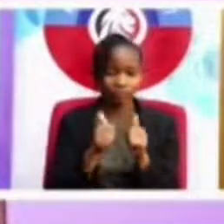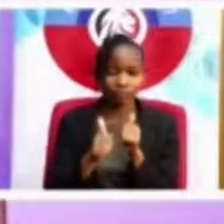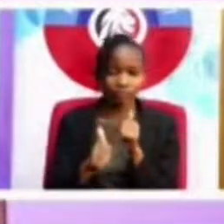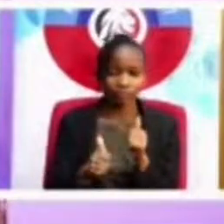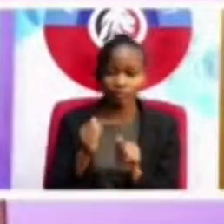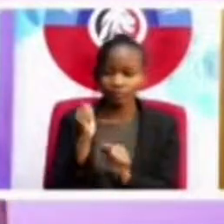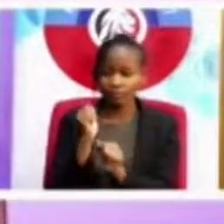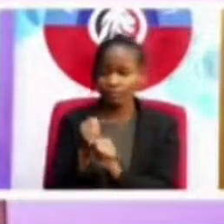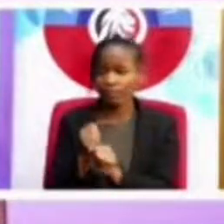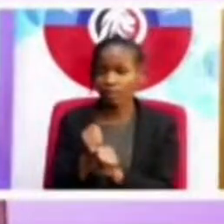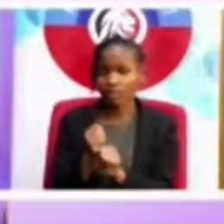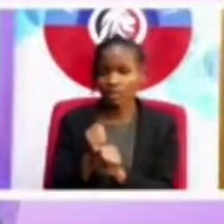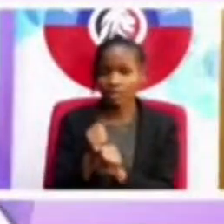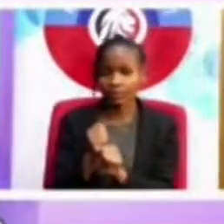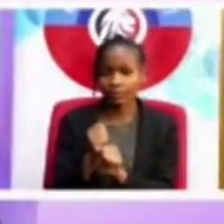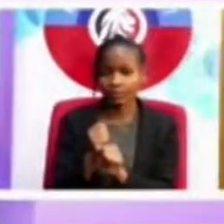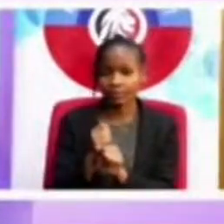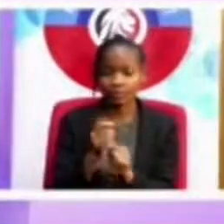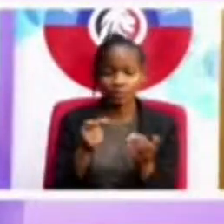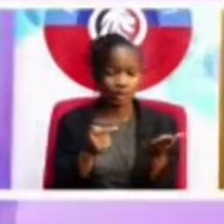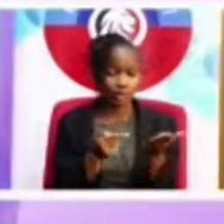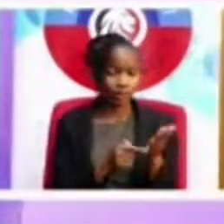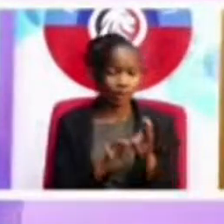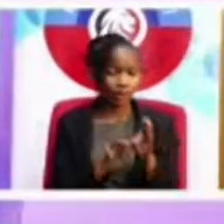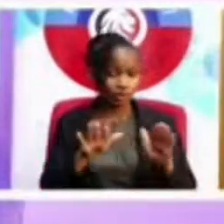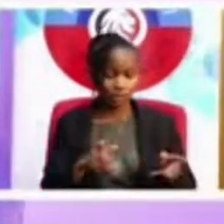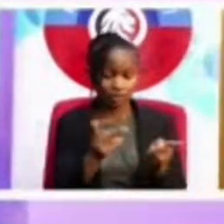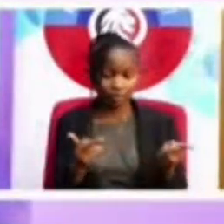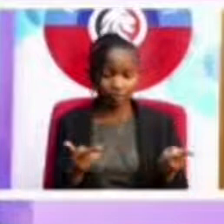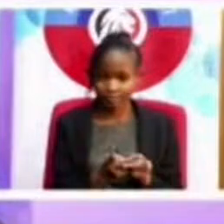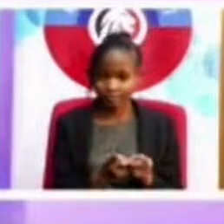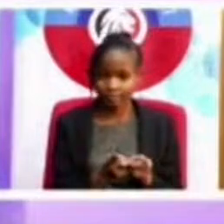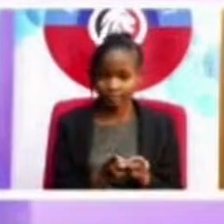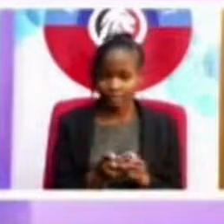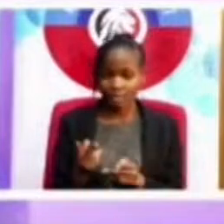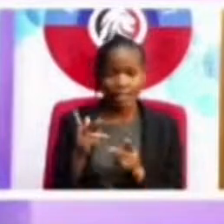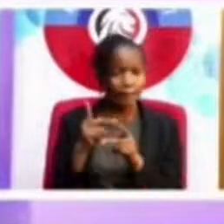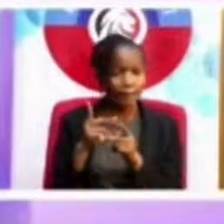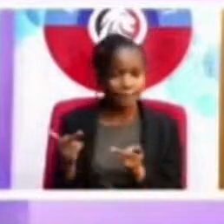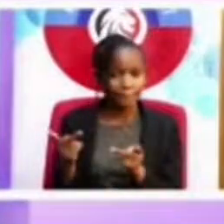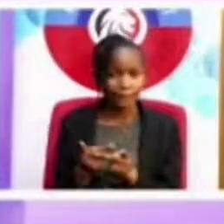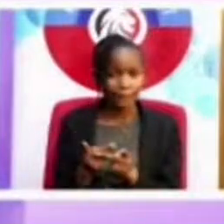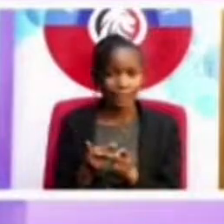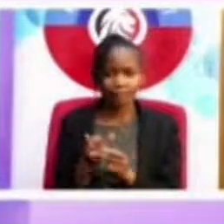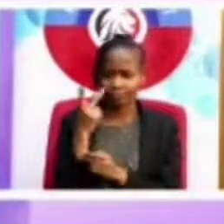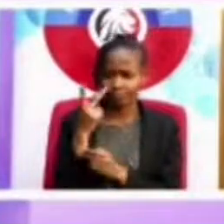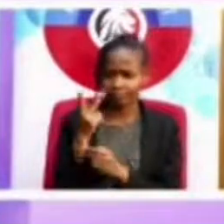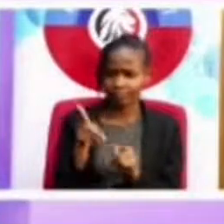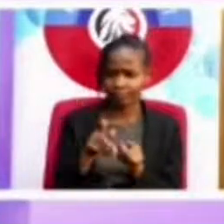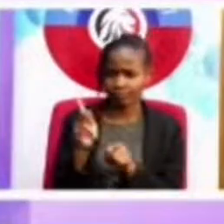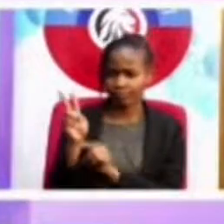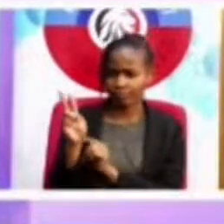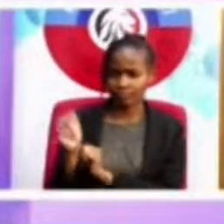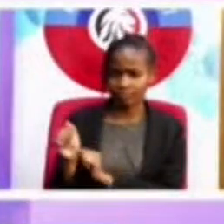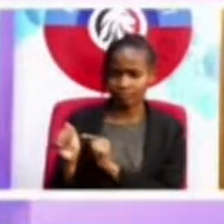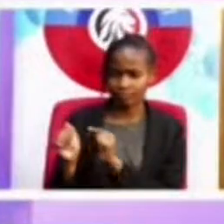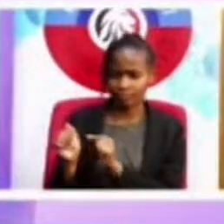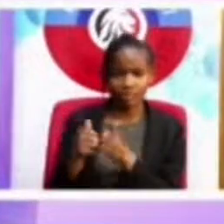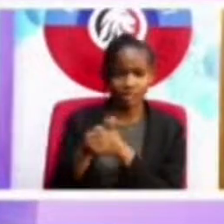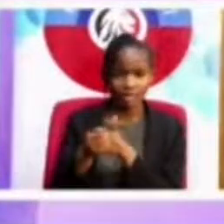revenue. So the digital marketplace is a place to watch, and Kenya Revenue Authority is leading in this